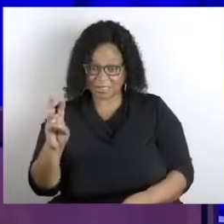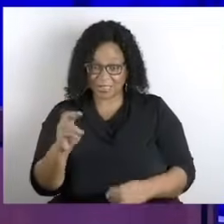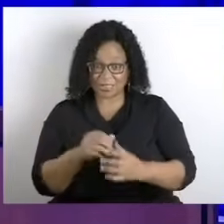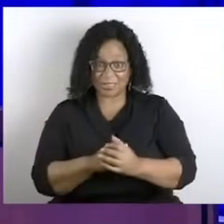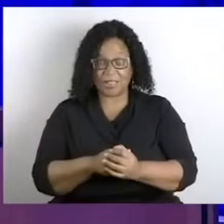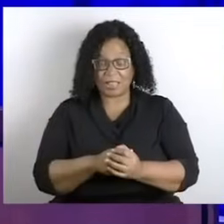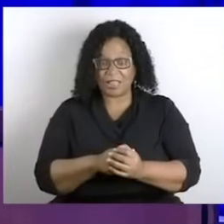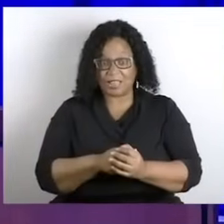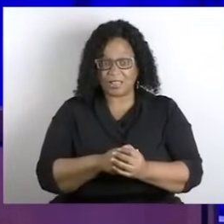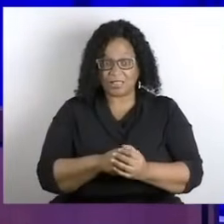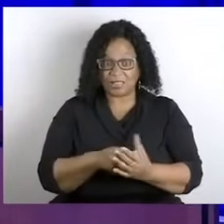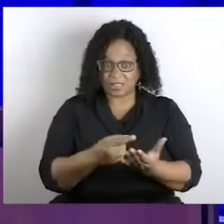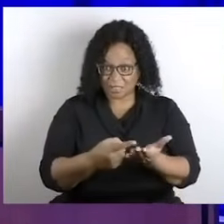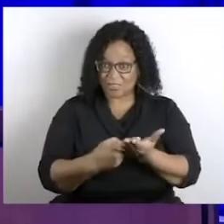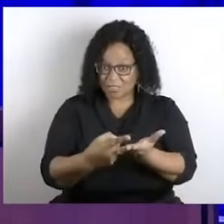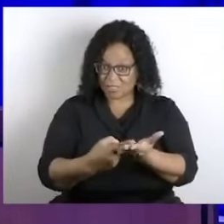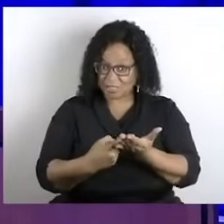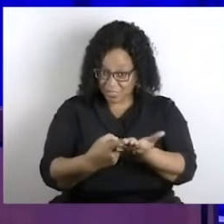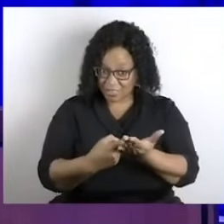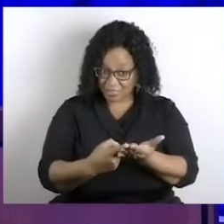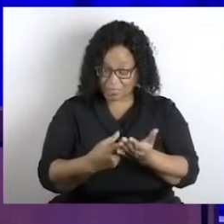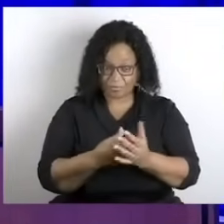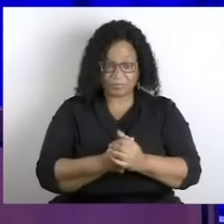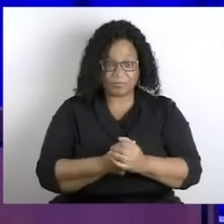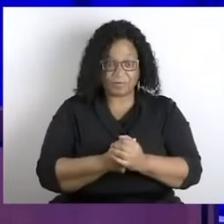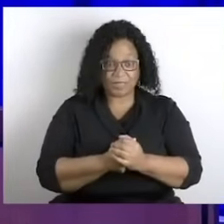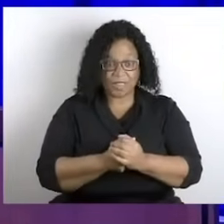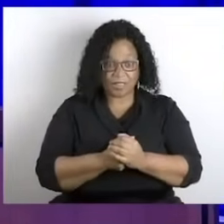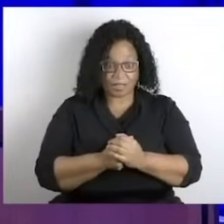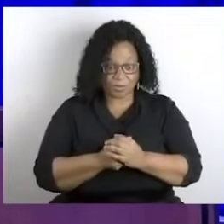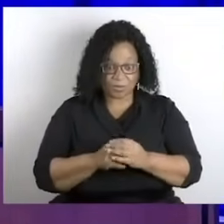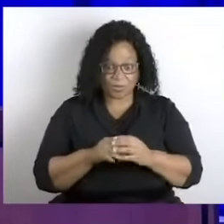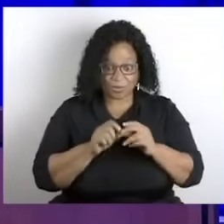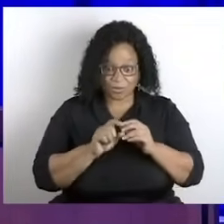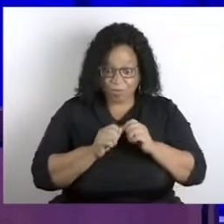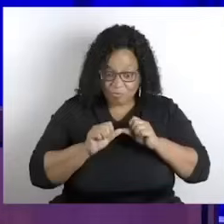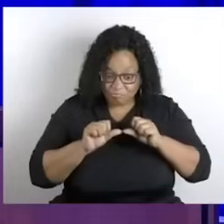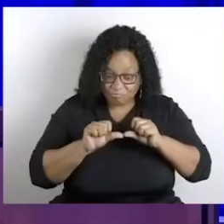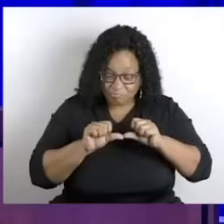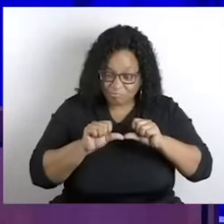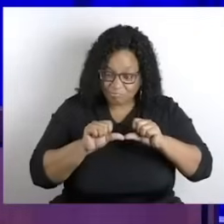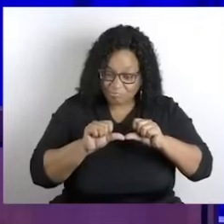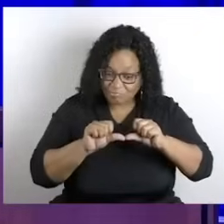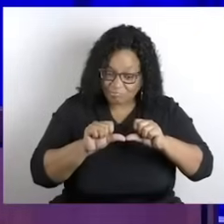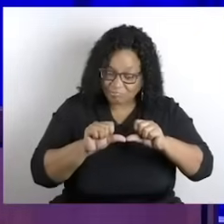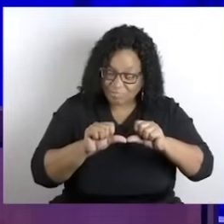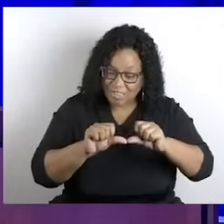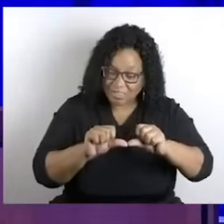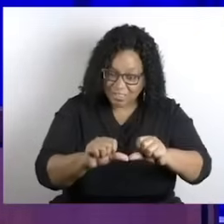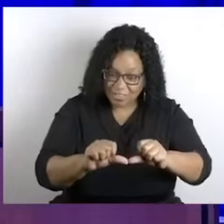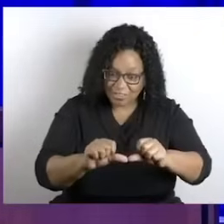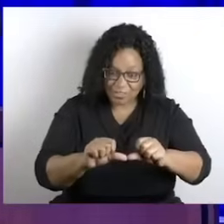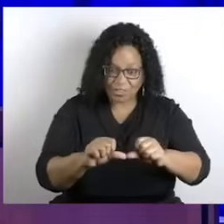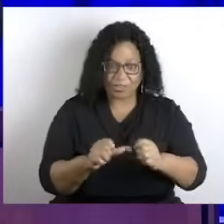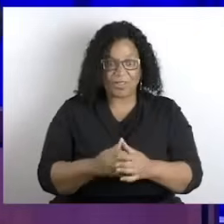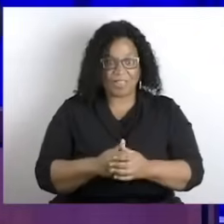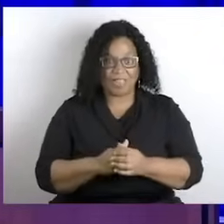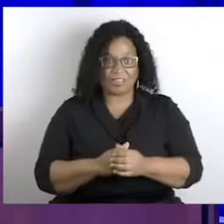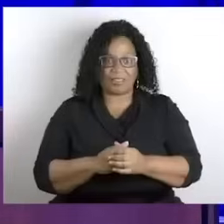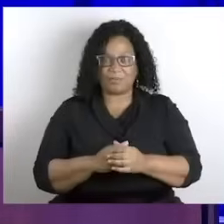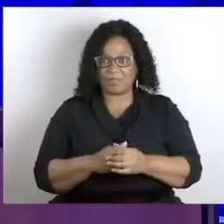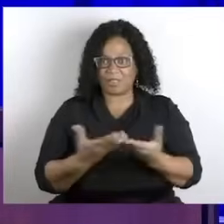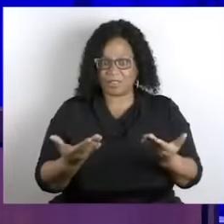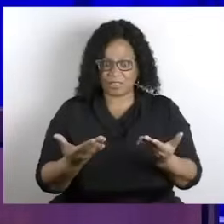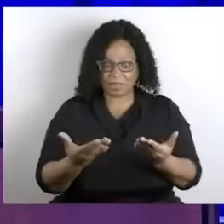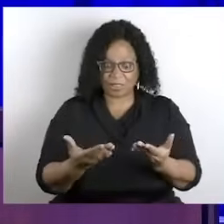them last week at Psalm 126, where they were pressing their way through the circumstances of their lives. They had to deal